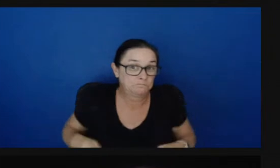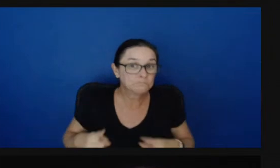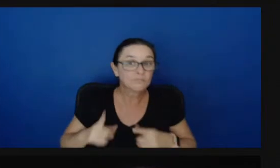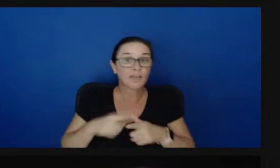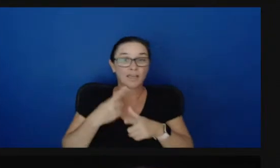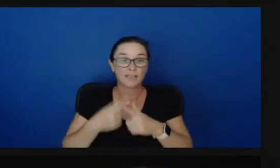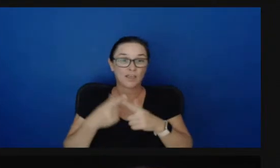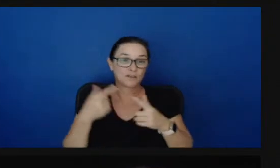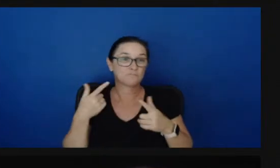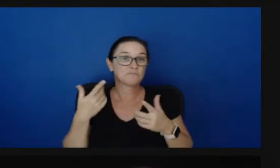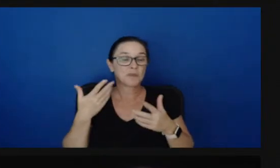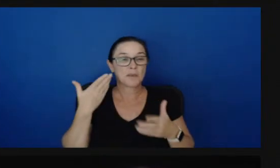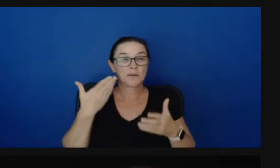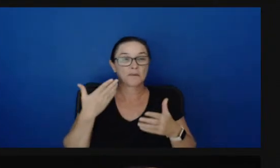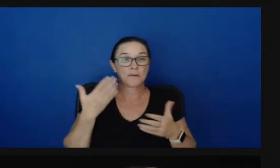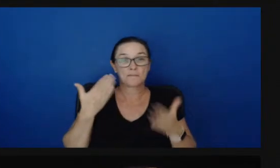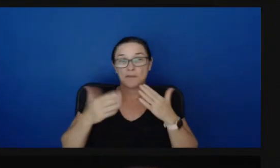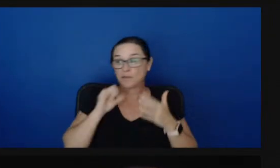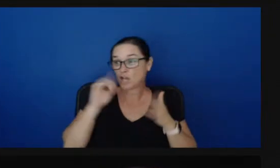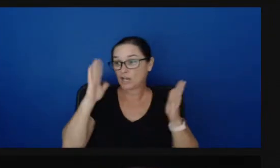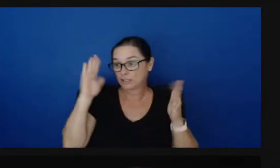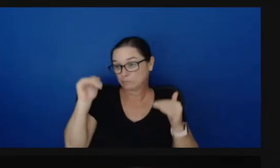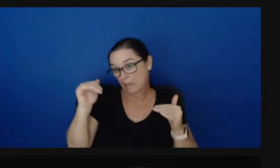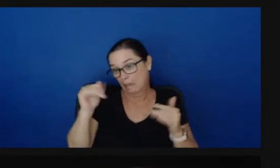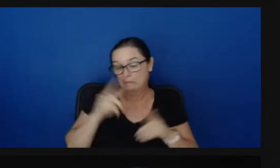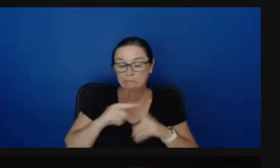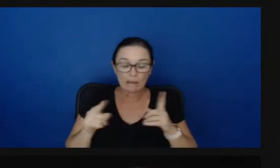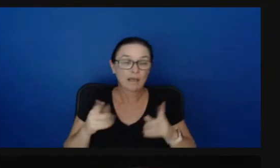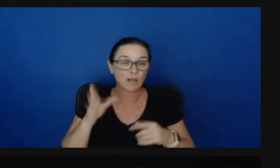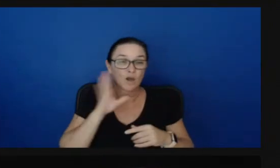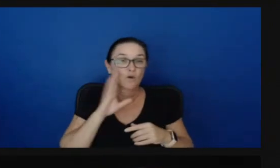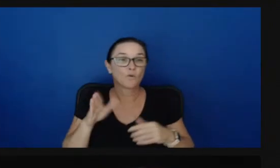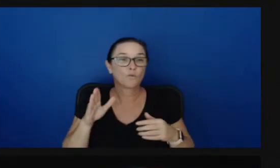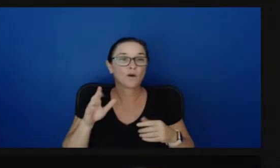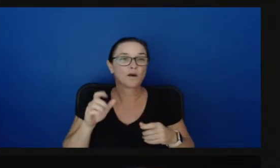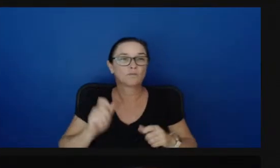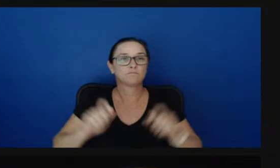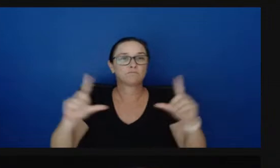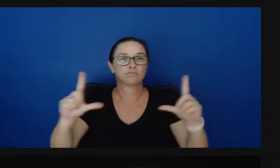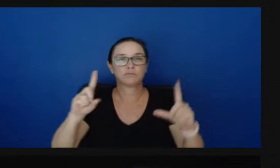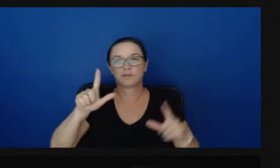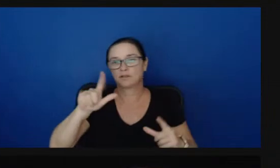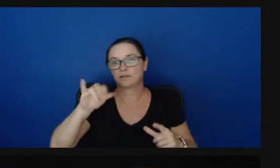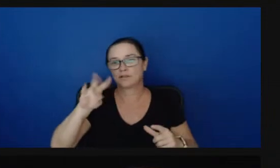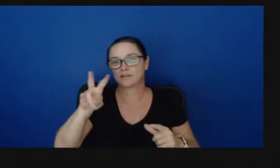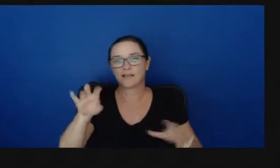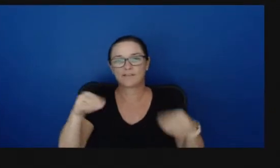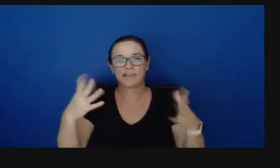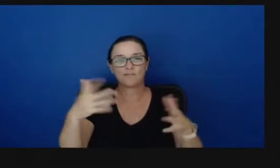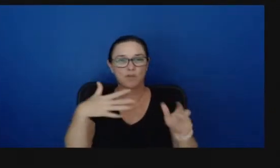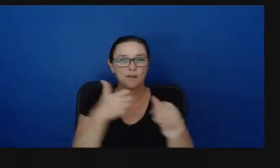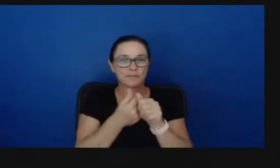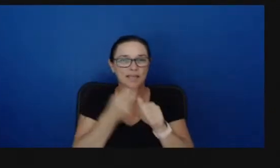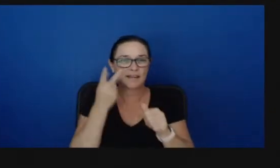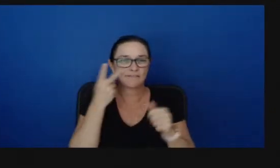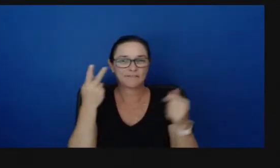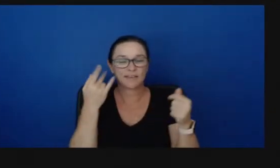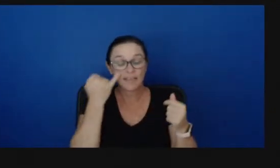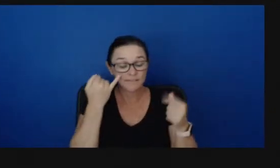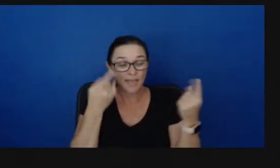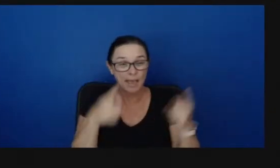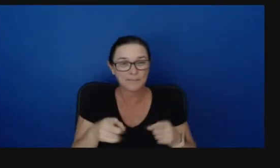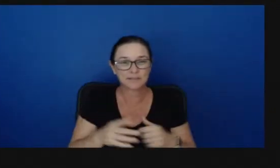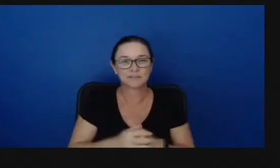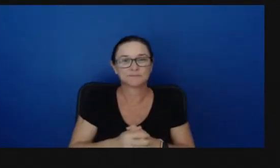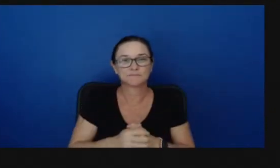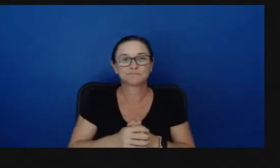an eruption, we might not expect it, but it could happen. We will go live then and try and give you an update if that were the case. Otherwise,